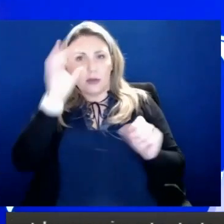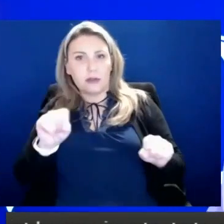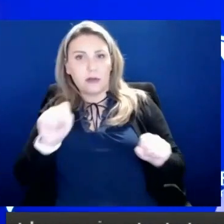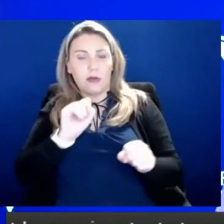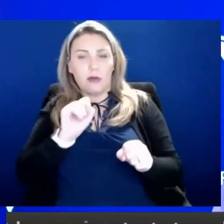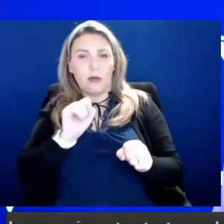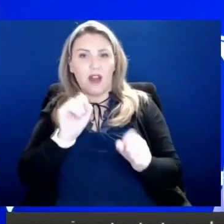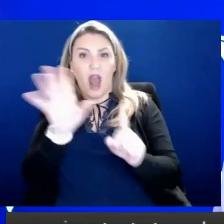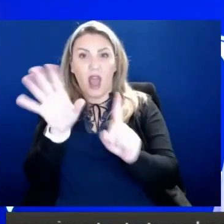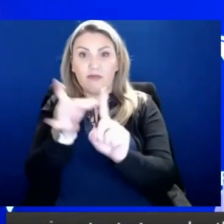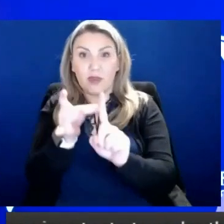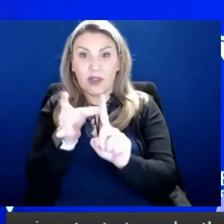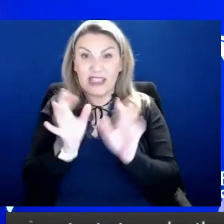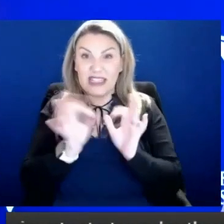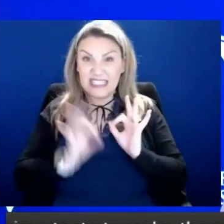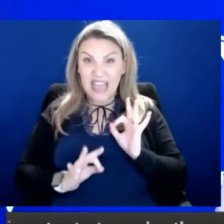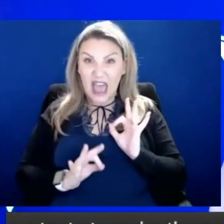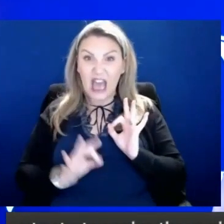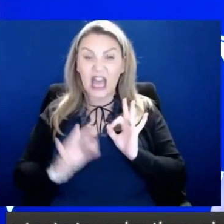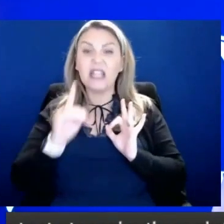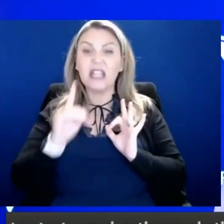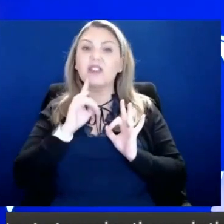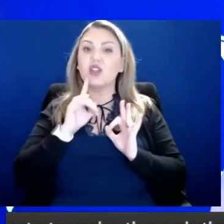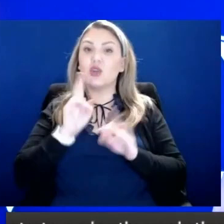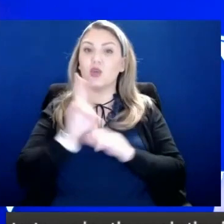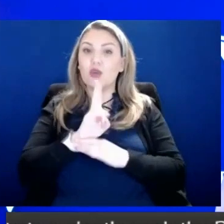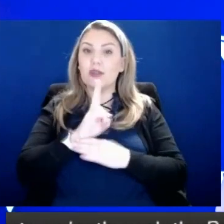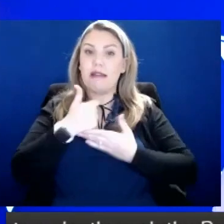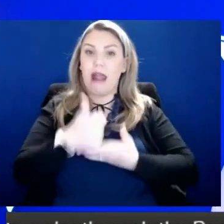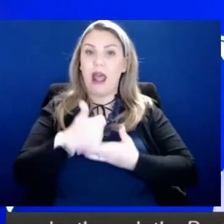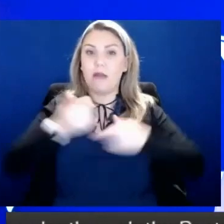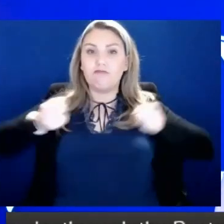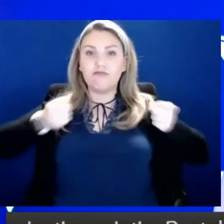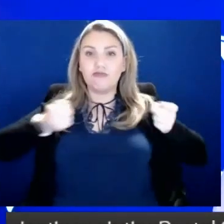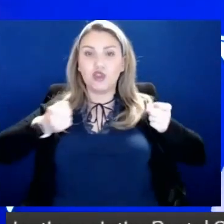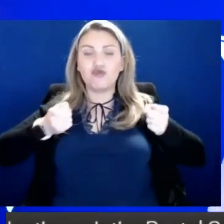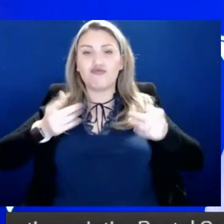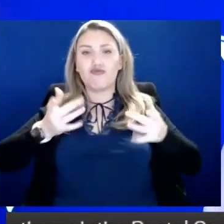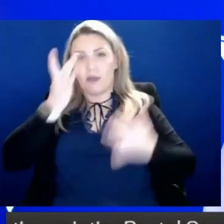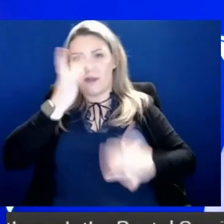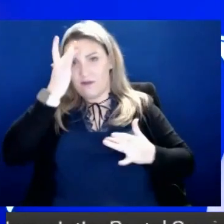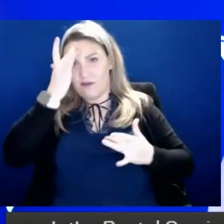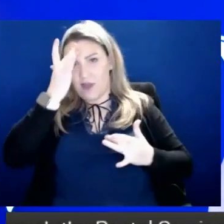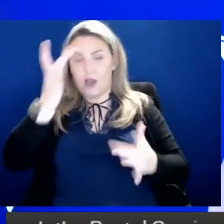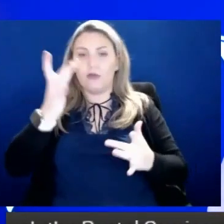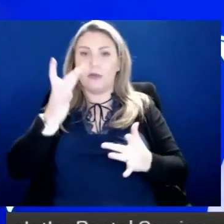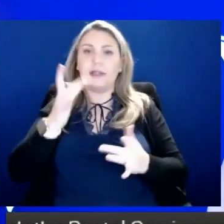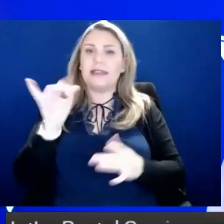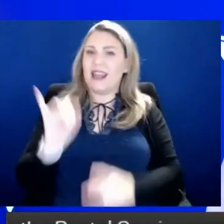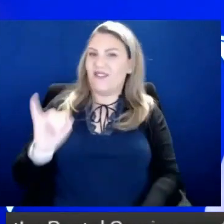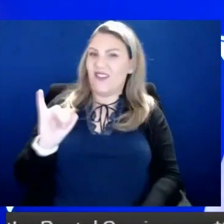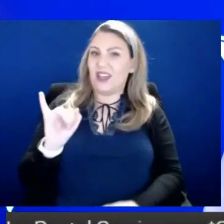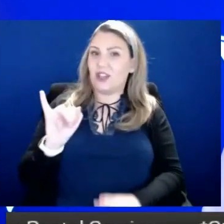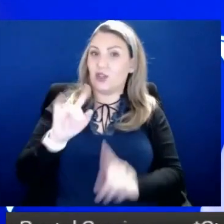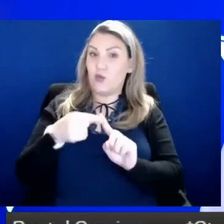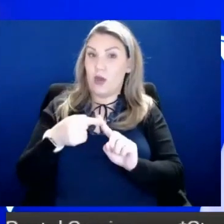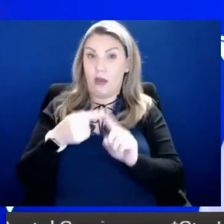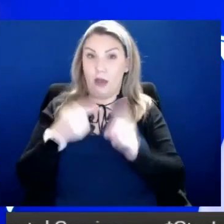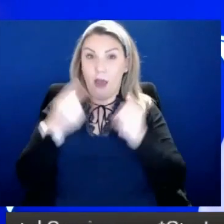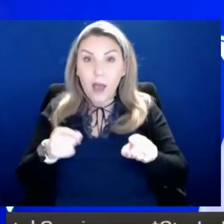the cells that we are using to help control the virus infection. And when they do this, they die by this